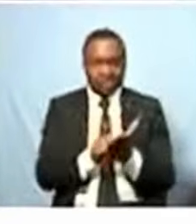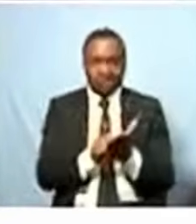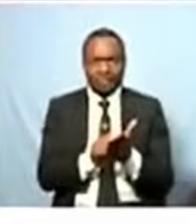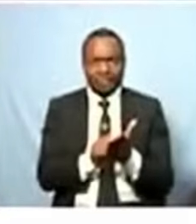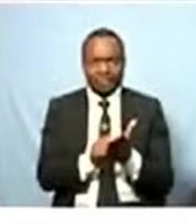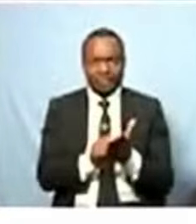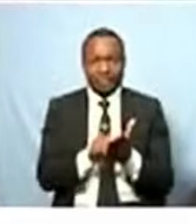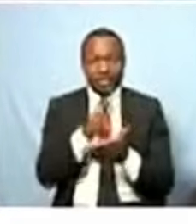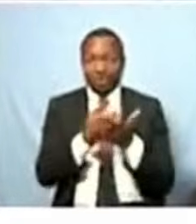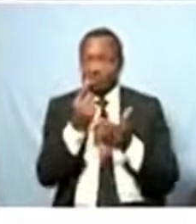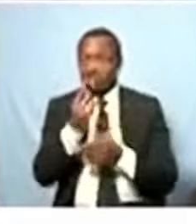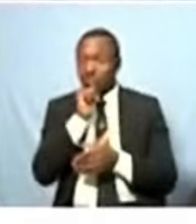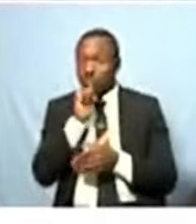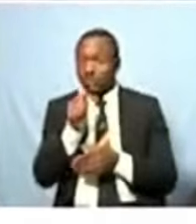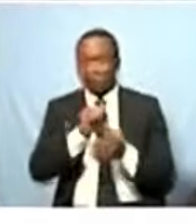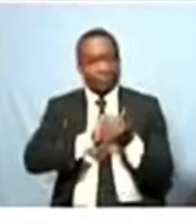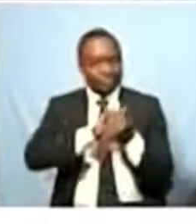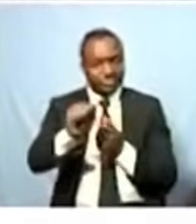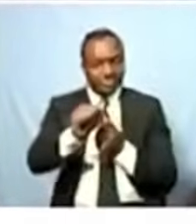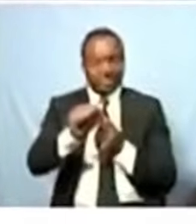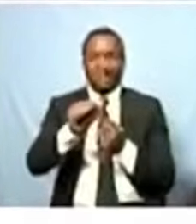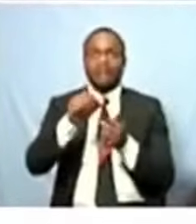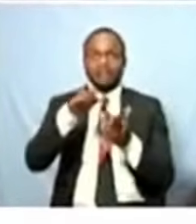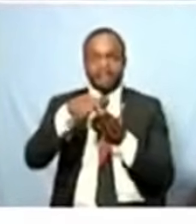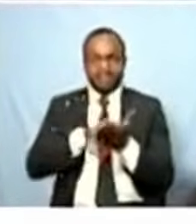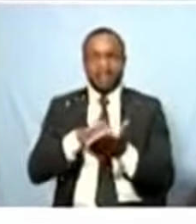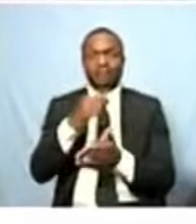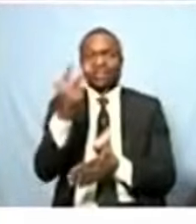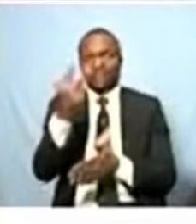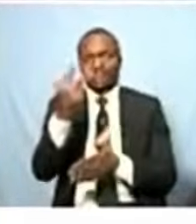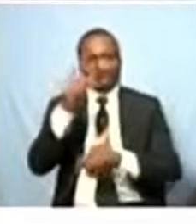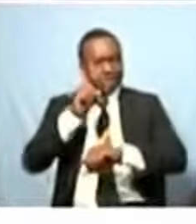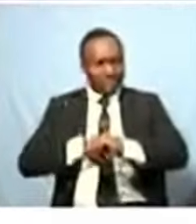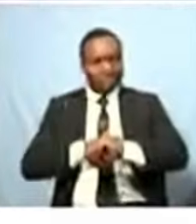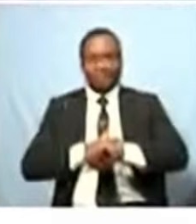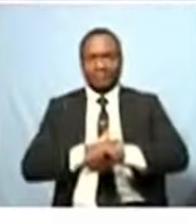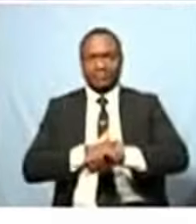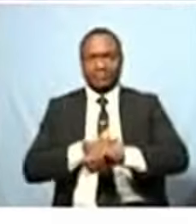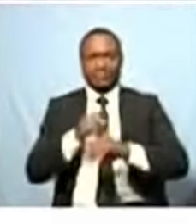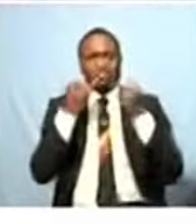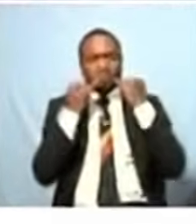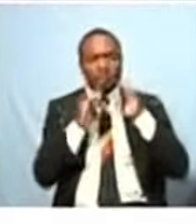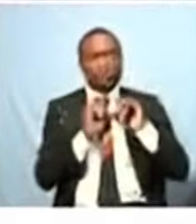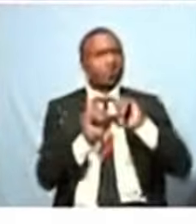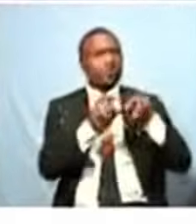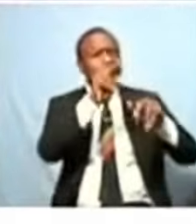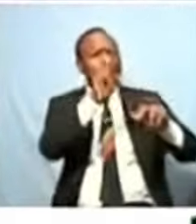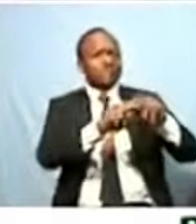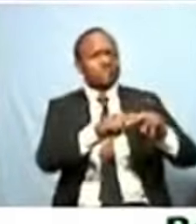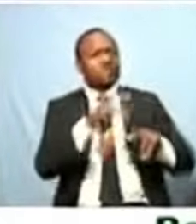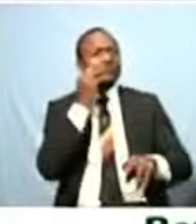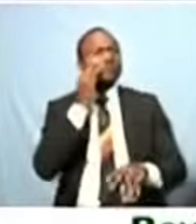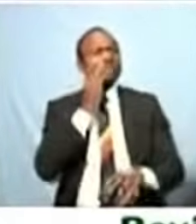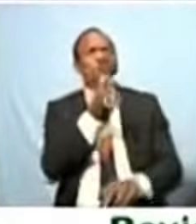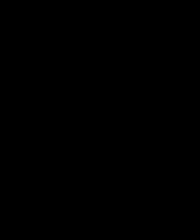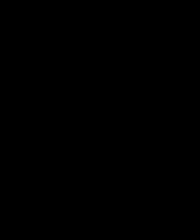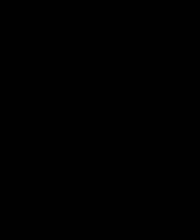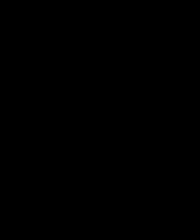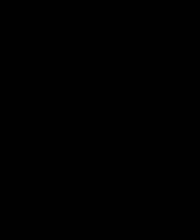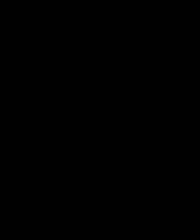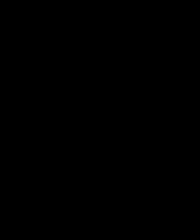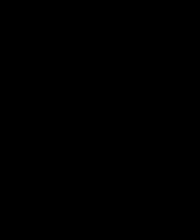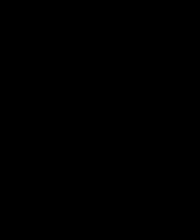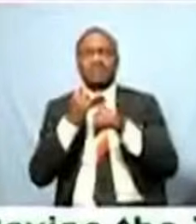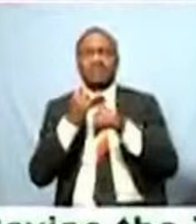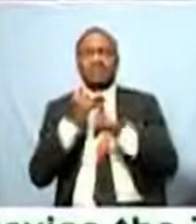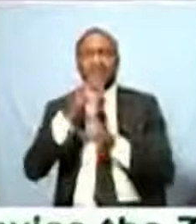someone who has not been able to pass the exams in the 3 attempts to be told, go and sit at home, come back after. What's